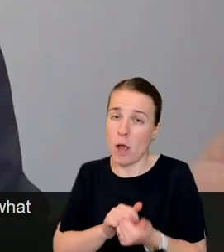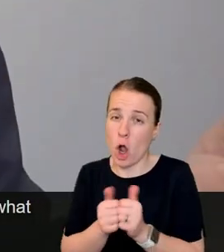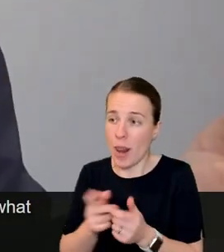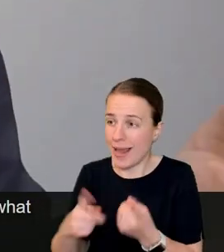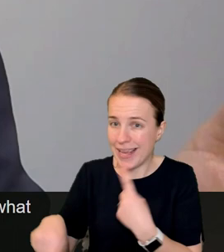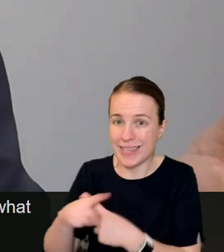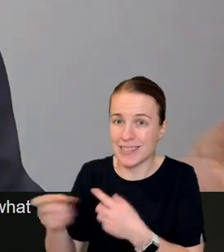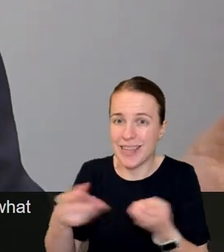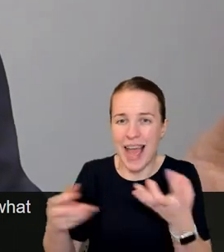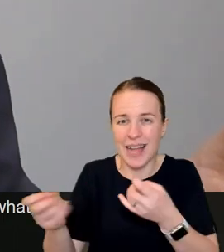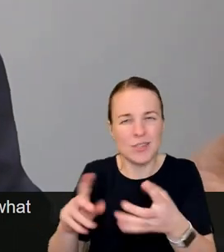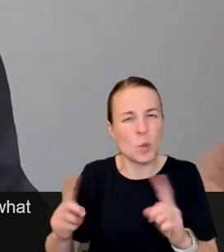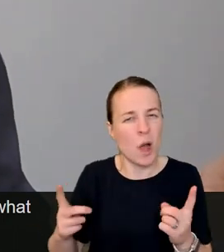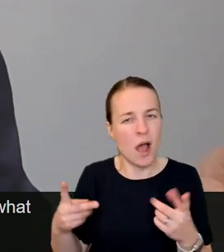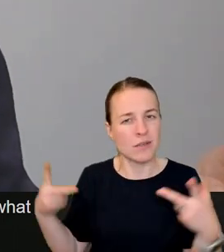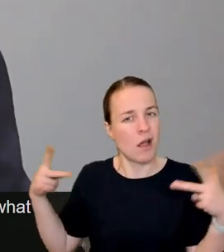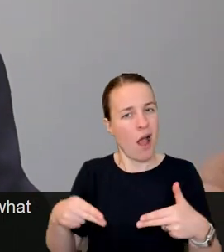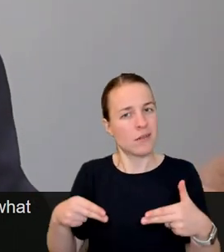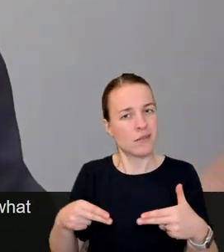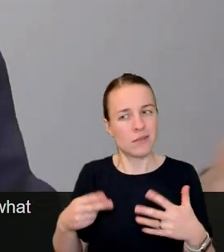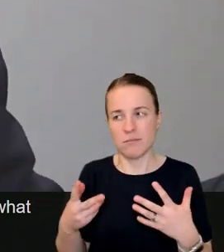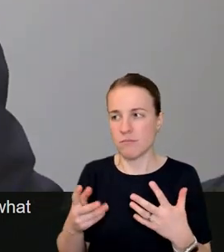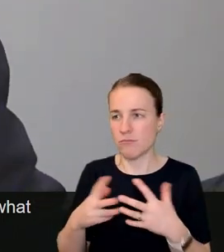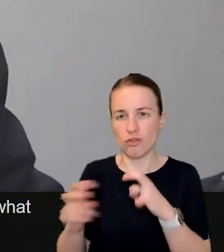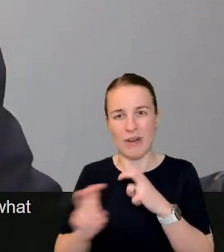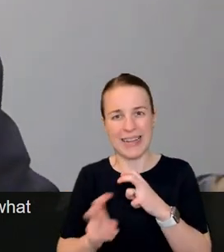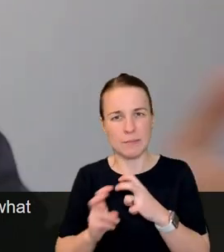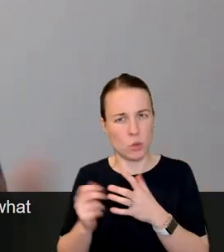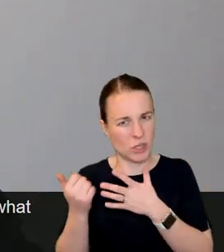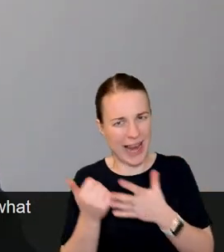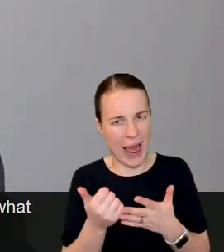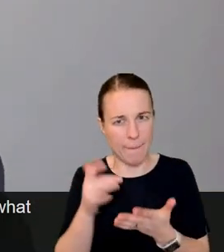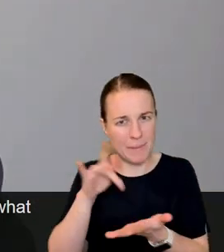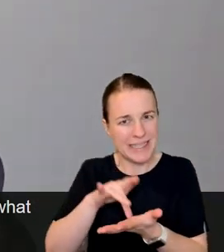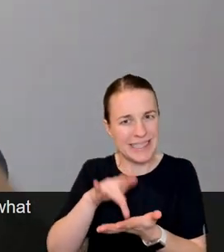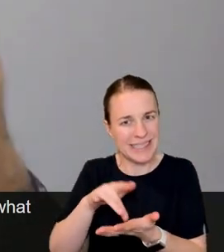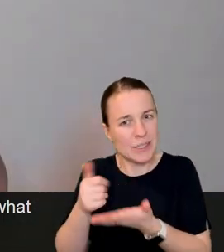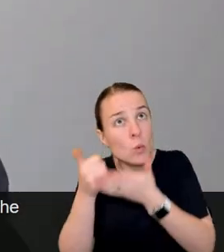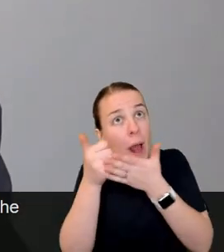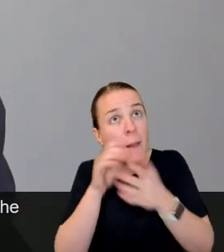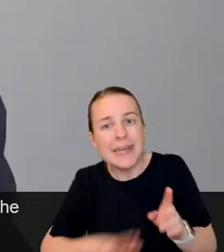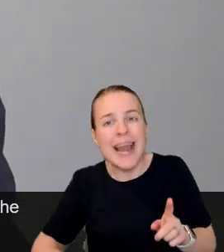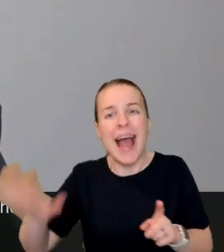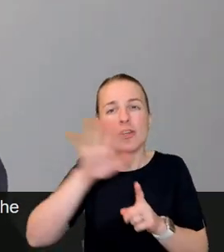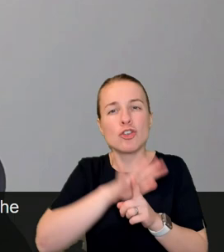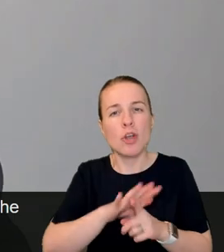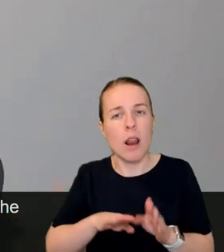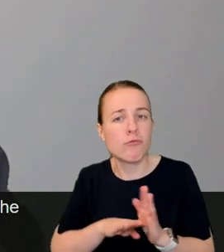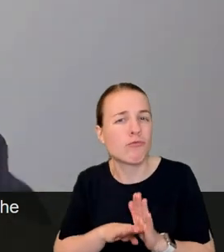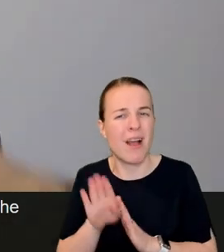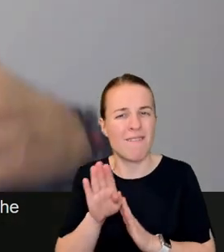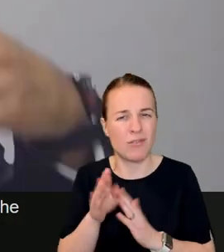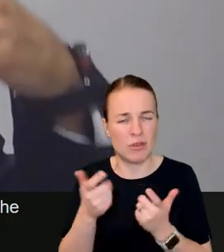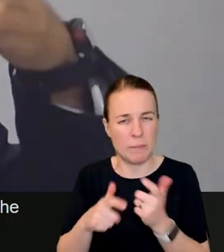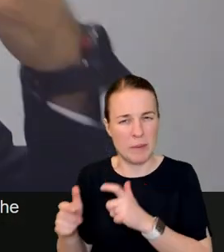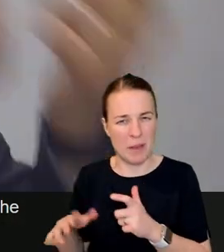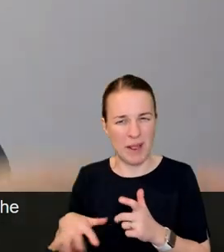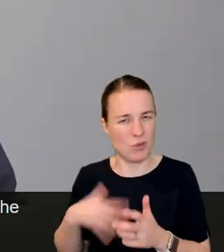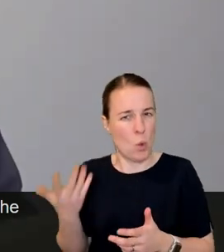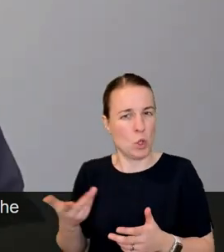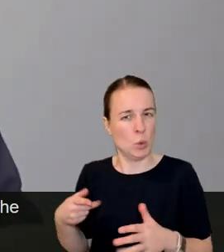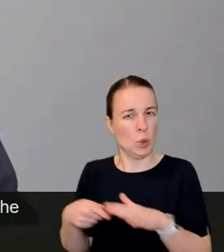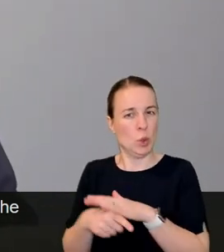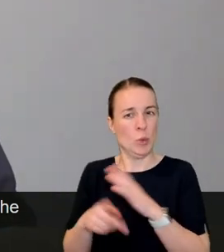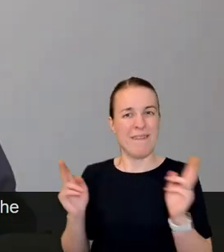cut public transport and expect that capital city to help the national recovery, right? People aren't going to want to use a tube if there are fewer tube trains. They're not going to want to use a